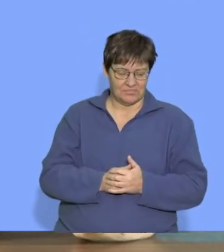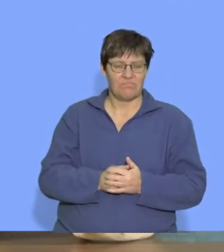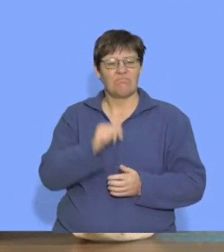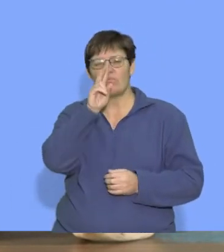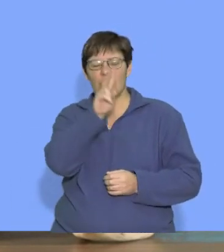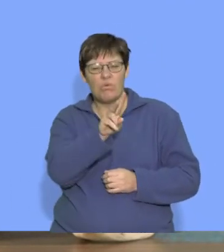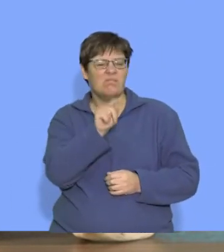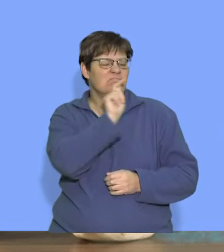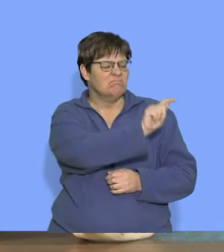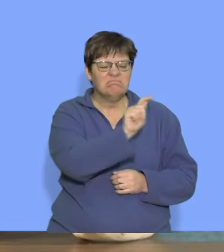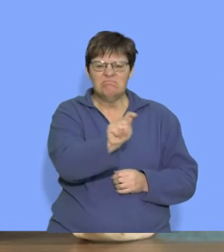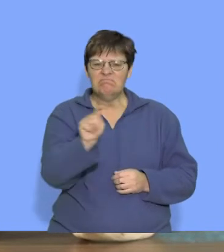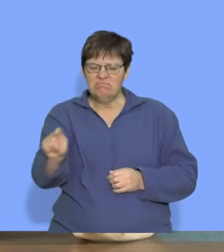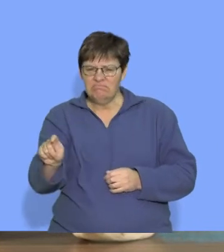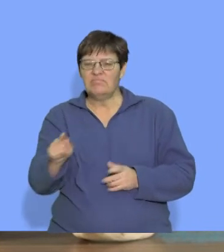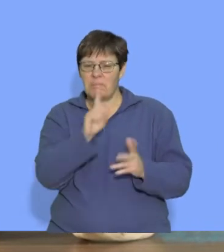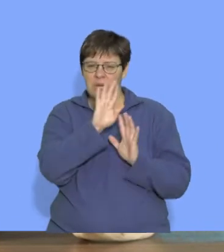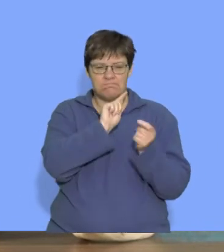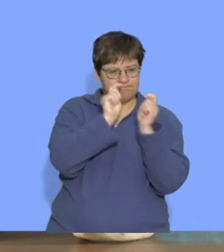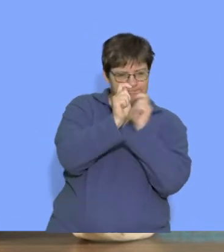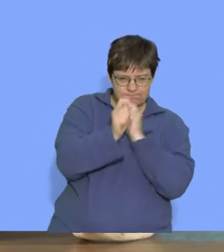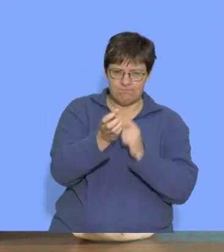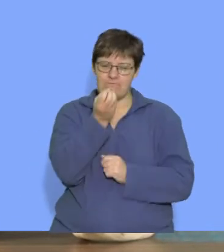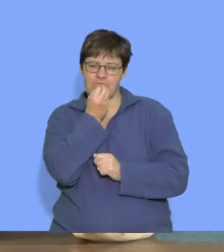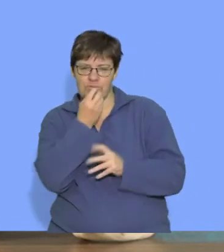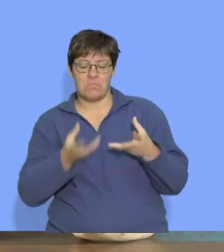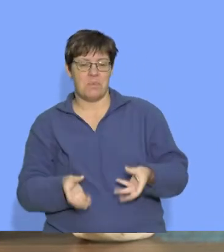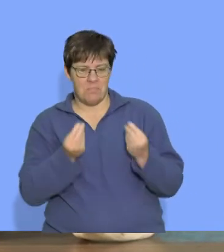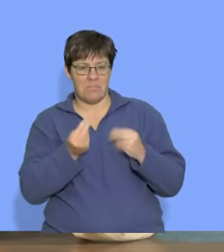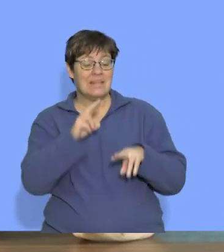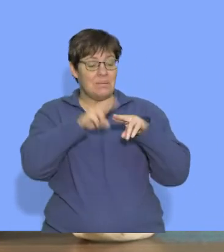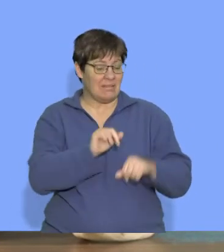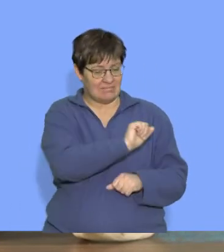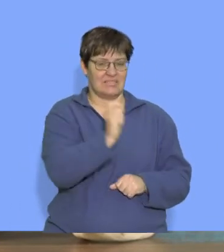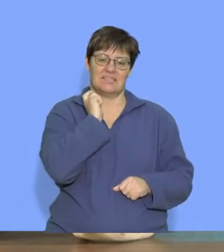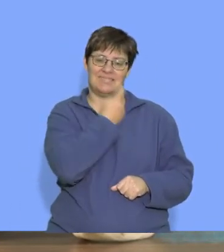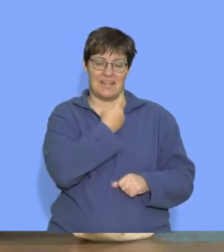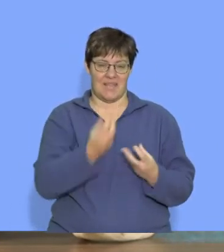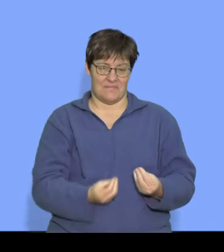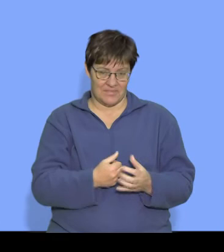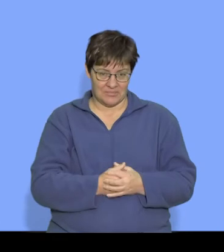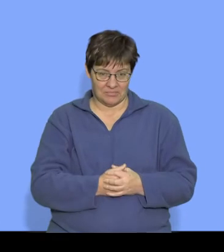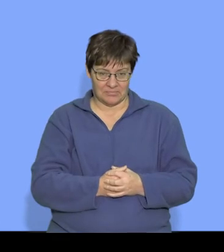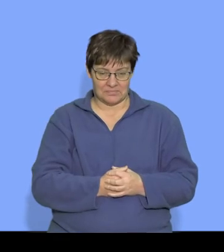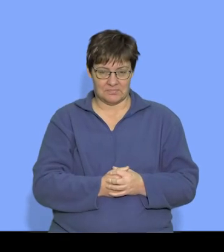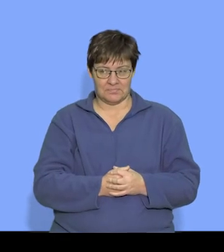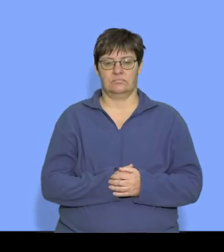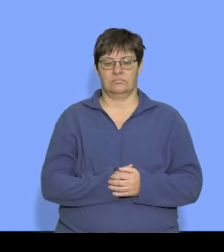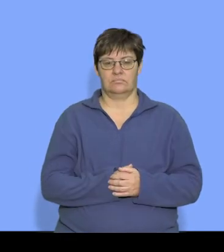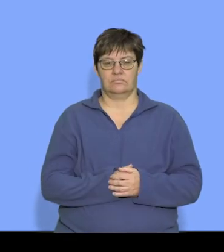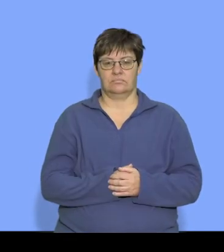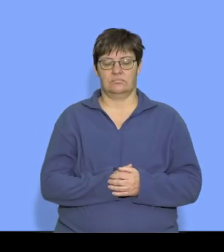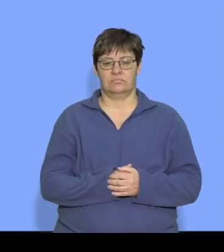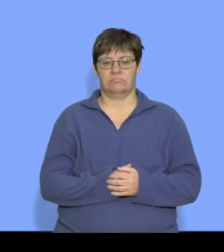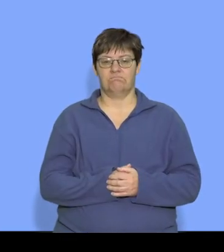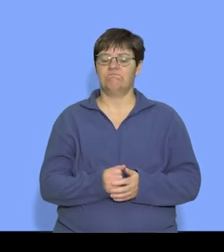look at how these different individuals have adapted their mode of nutrition based on their jaw structure. Right,